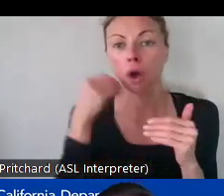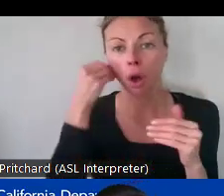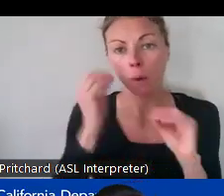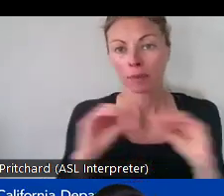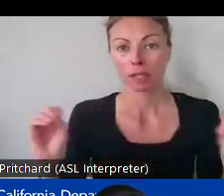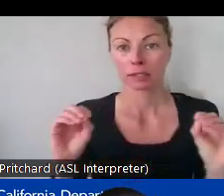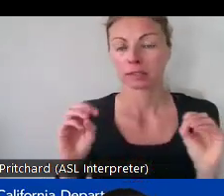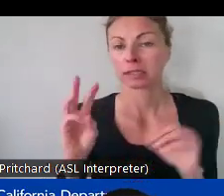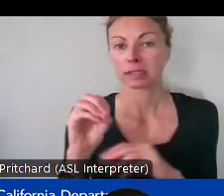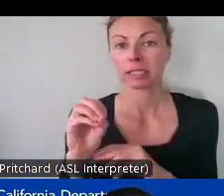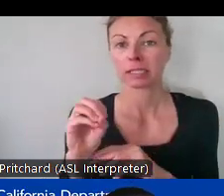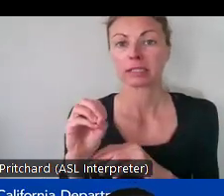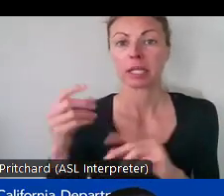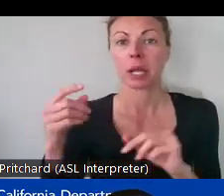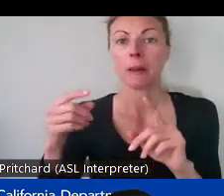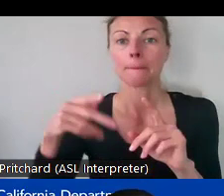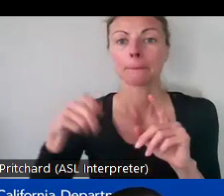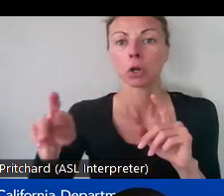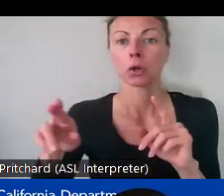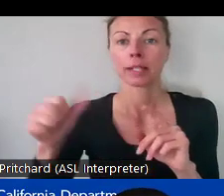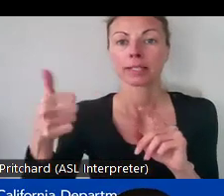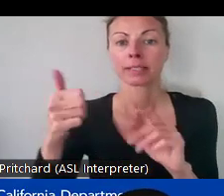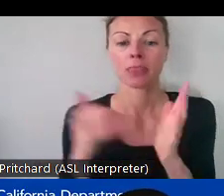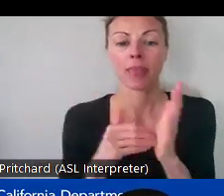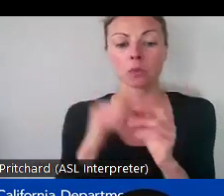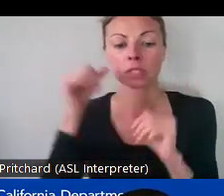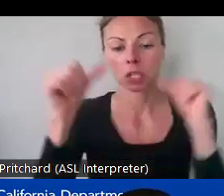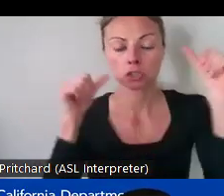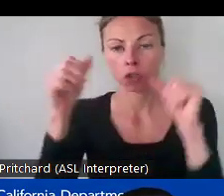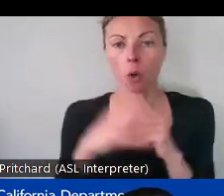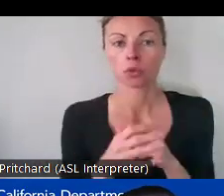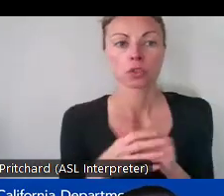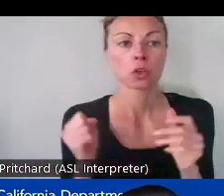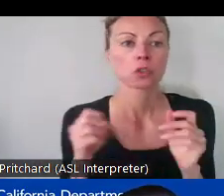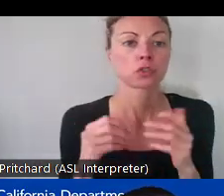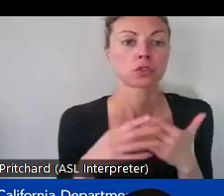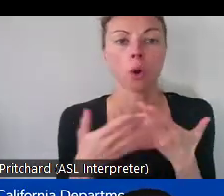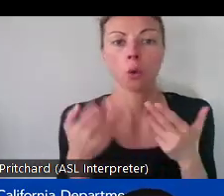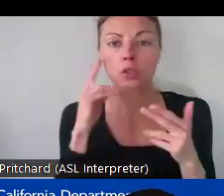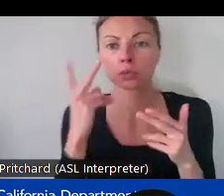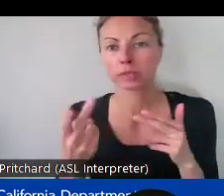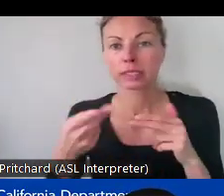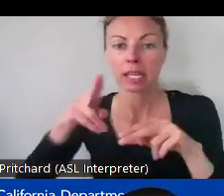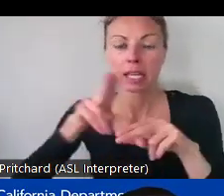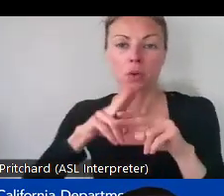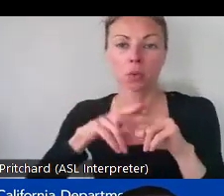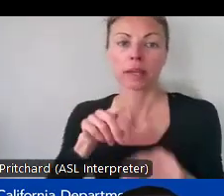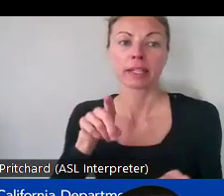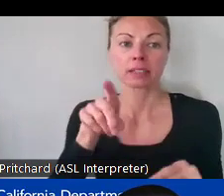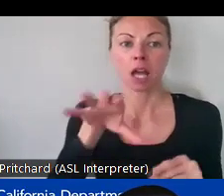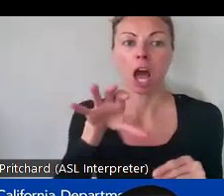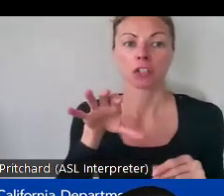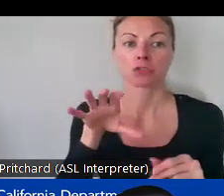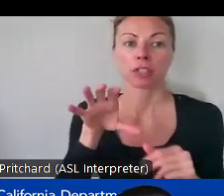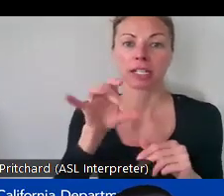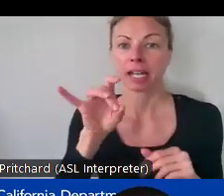60 per 10,000 adults aged 55 and older. And the projections show that this rate may increase to nearly 108 per 10,000 older adults by 2030 if